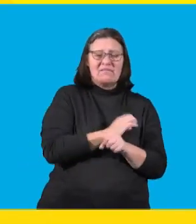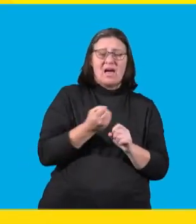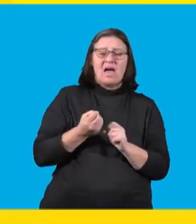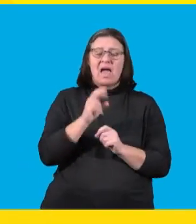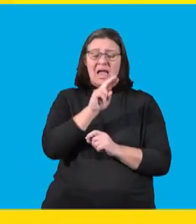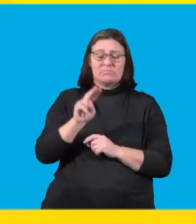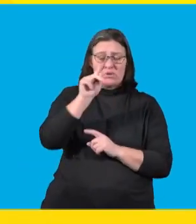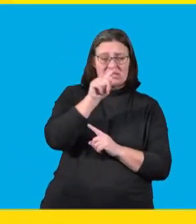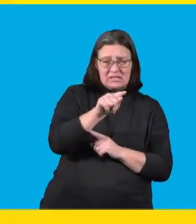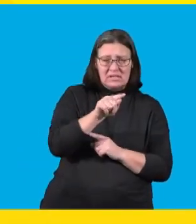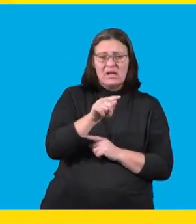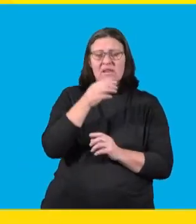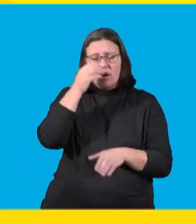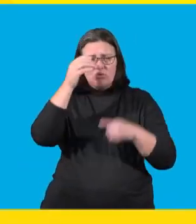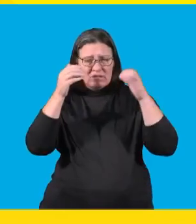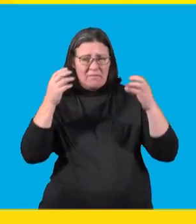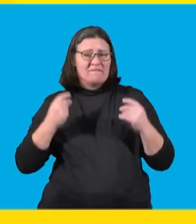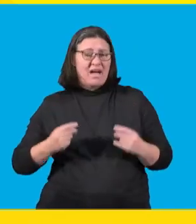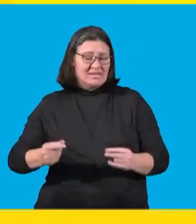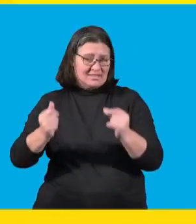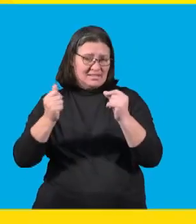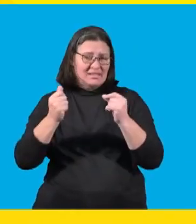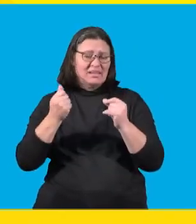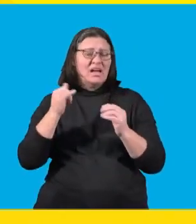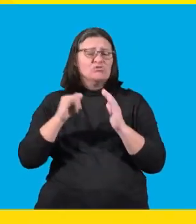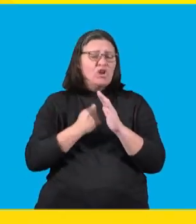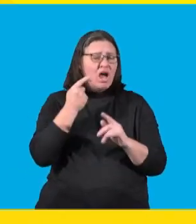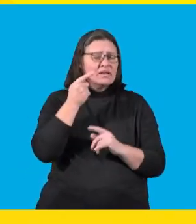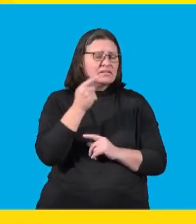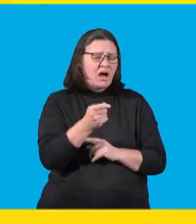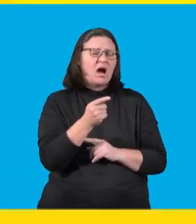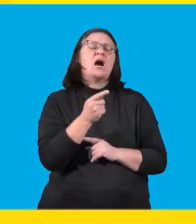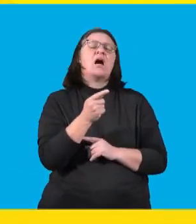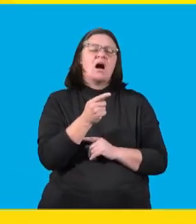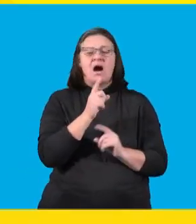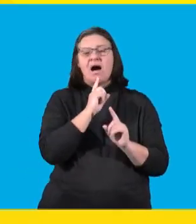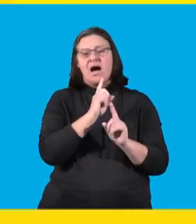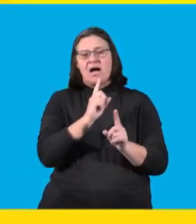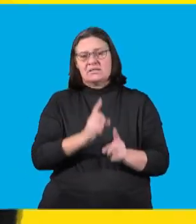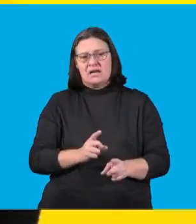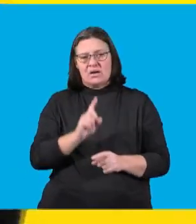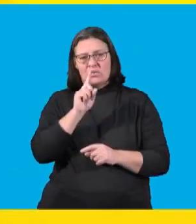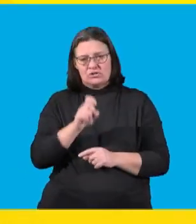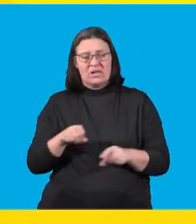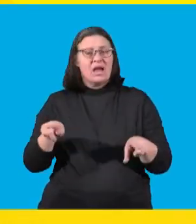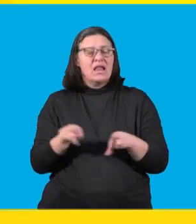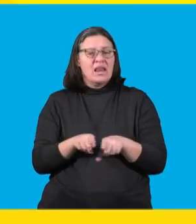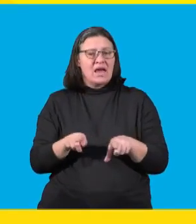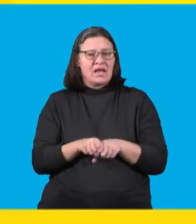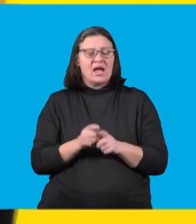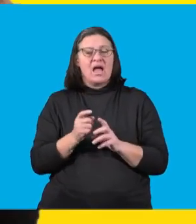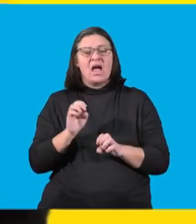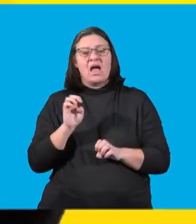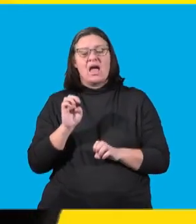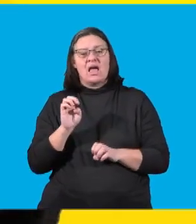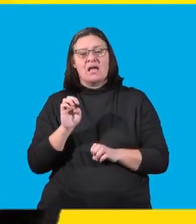bit of exponents, and we've taken you through these concepts quite quickly just for you to be able to answer questions like the one